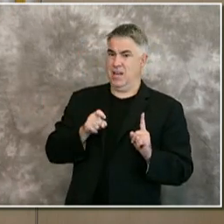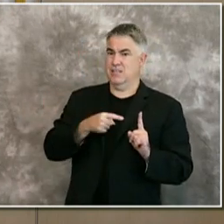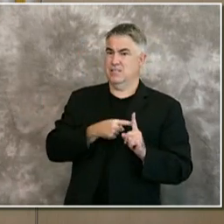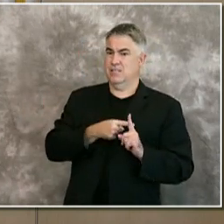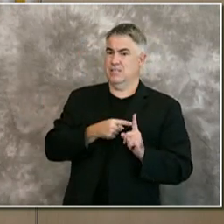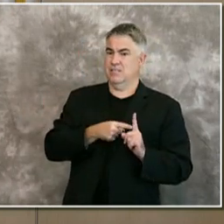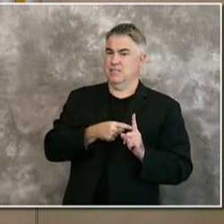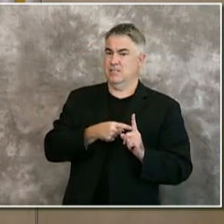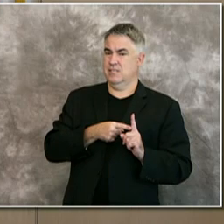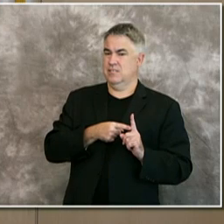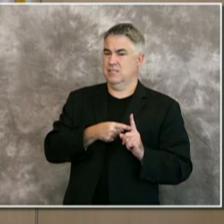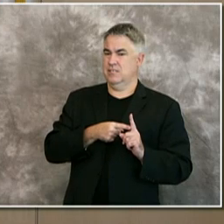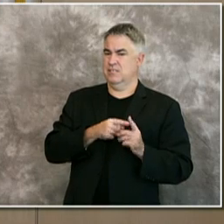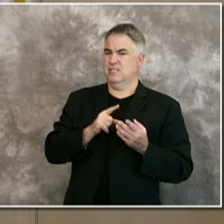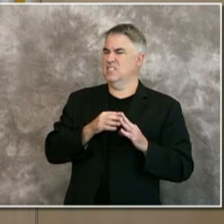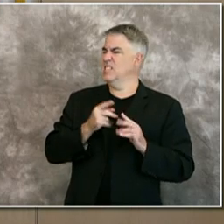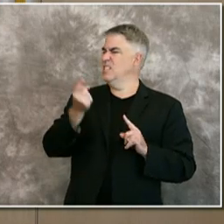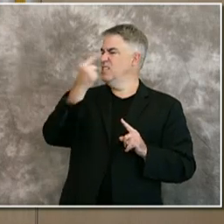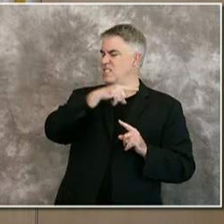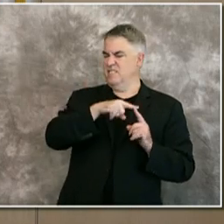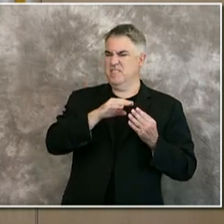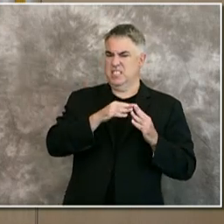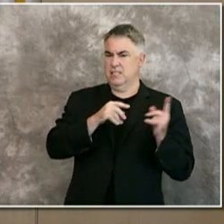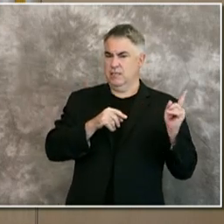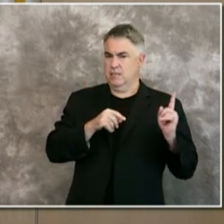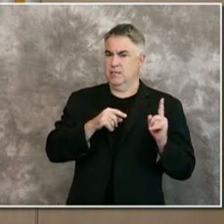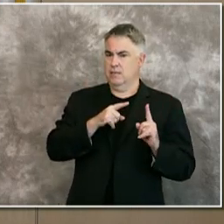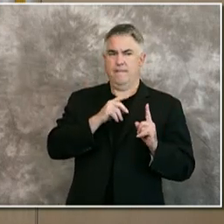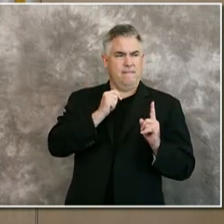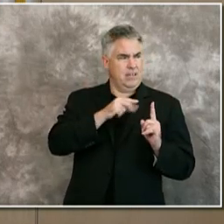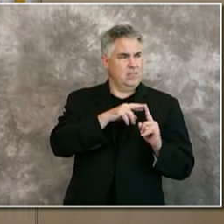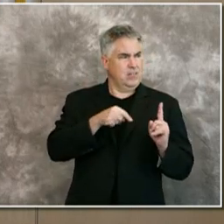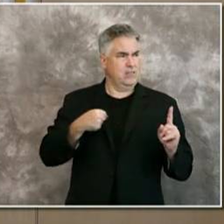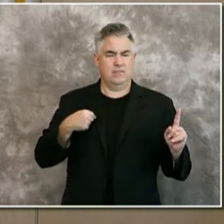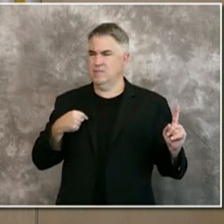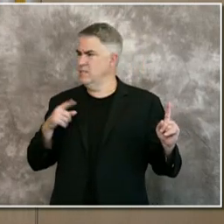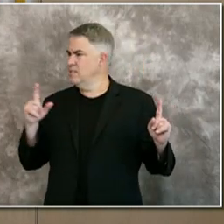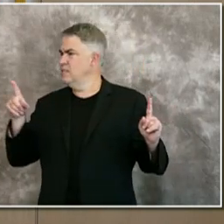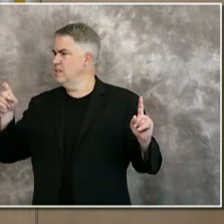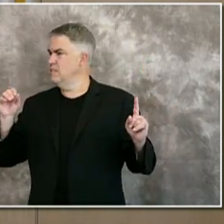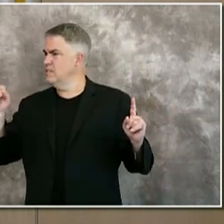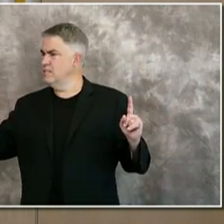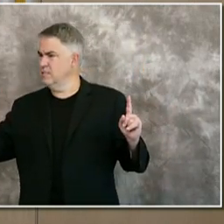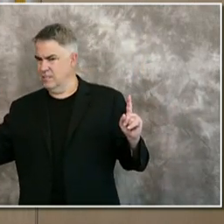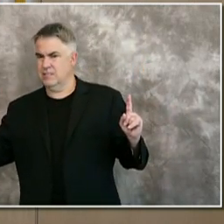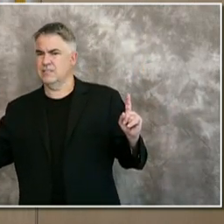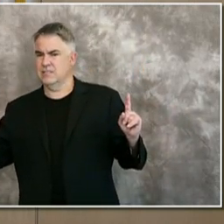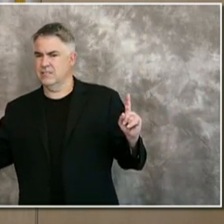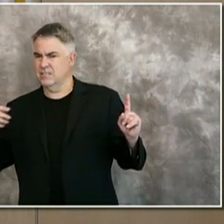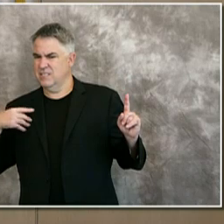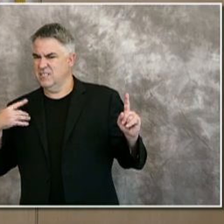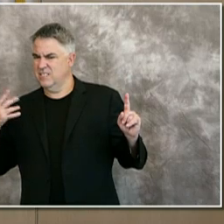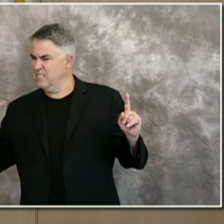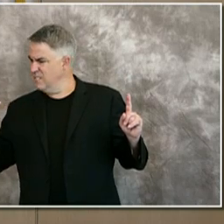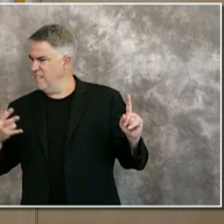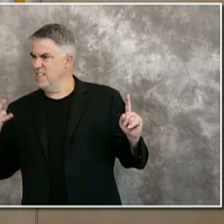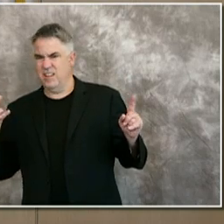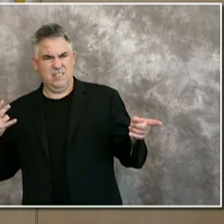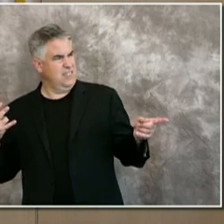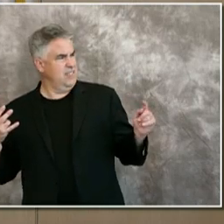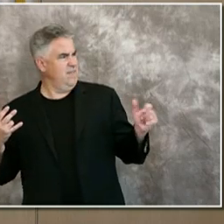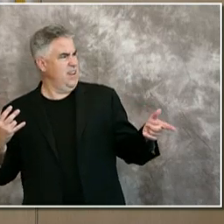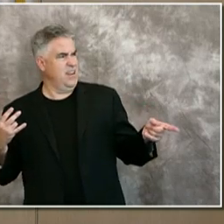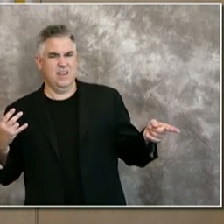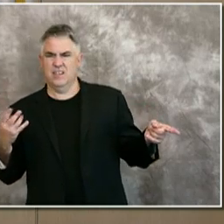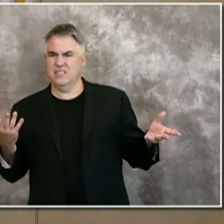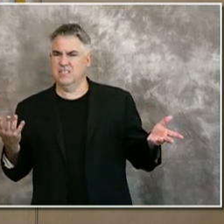his results within 3 days. Mm-hmm. I got my results within 7 after. We had another reporter get tested in the Lakeside location, and he